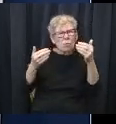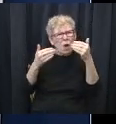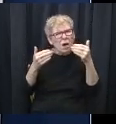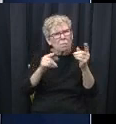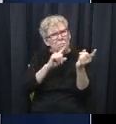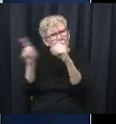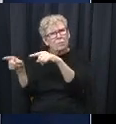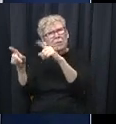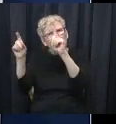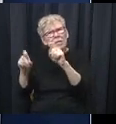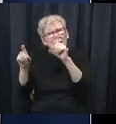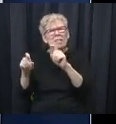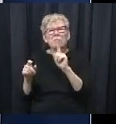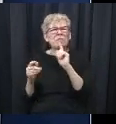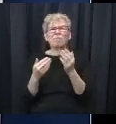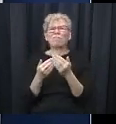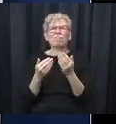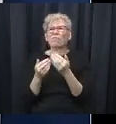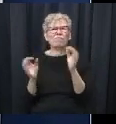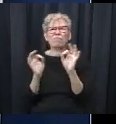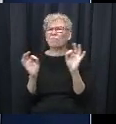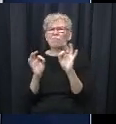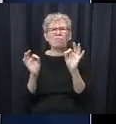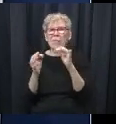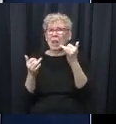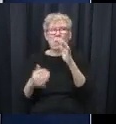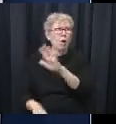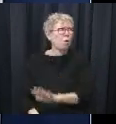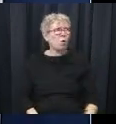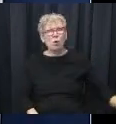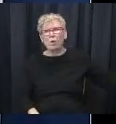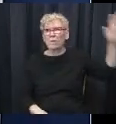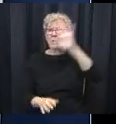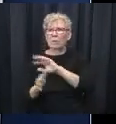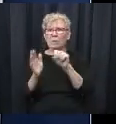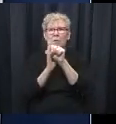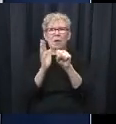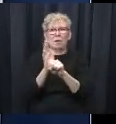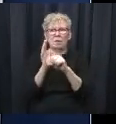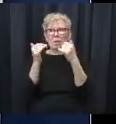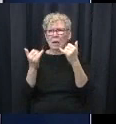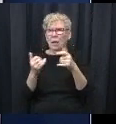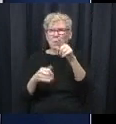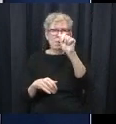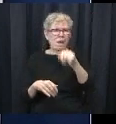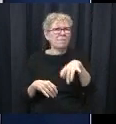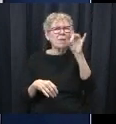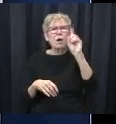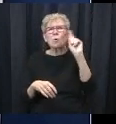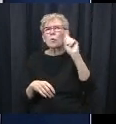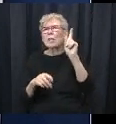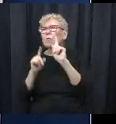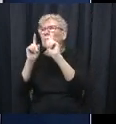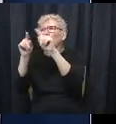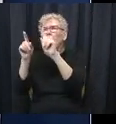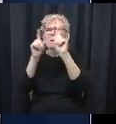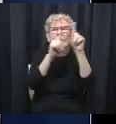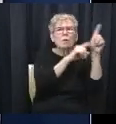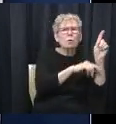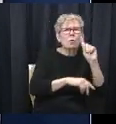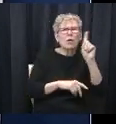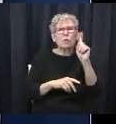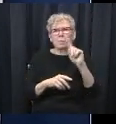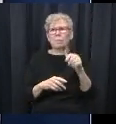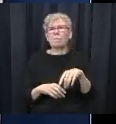COVID19.colorado.gov. Click on testing sites. It's really important that for you that you know, so that if you need medical attention, you can get the right